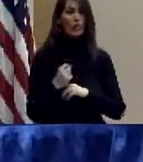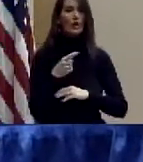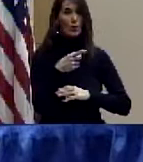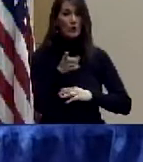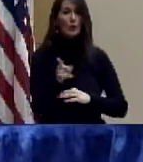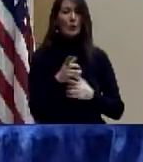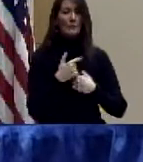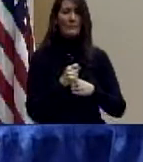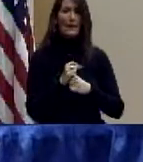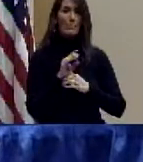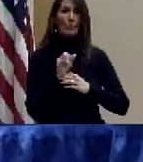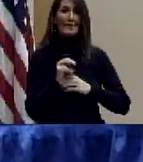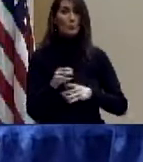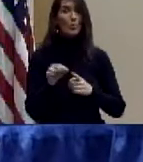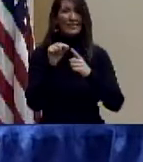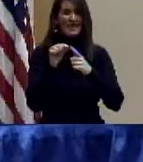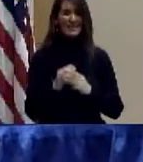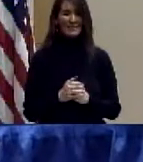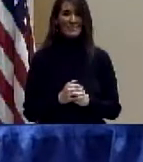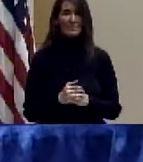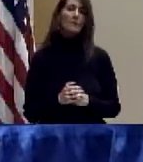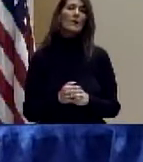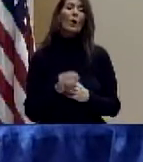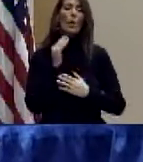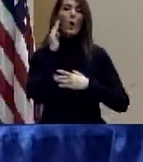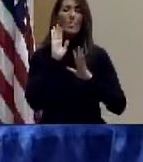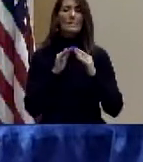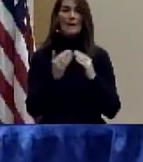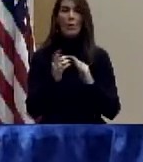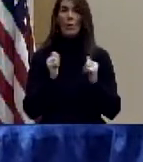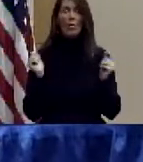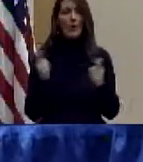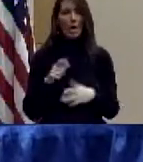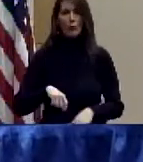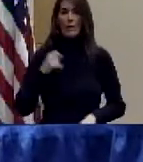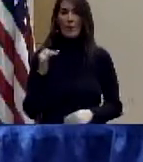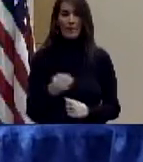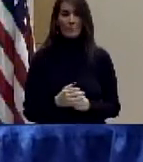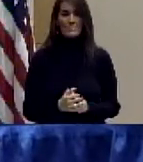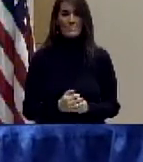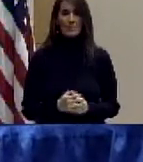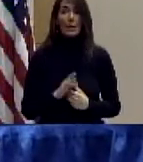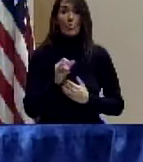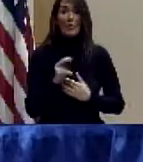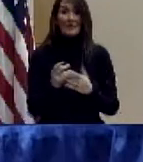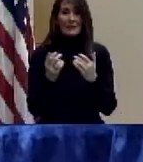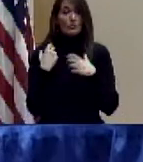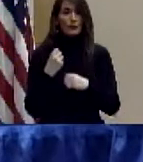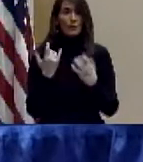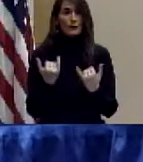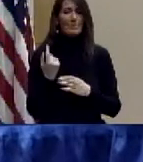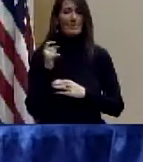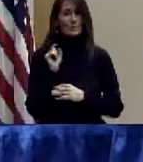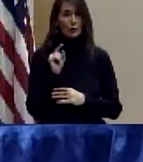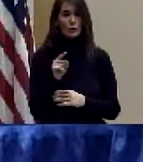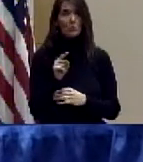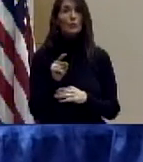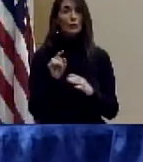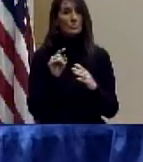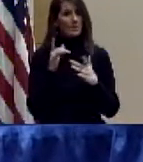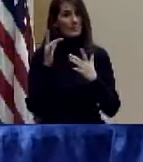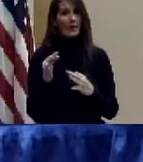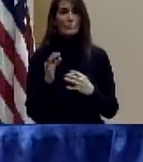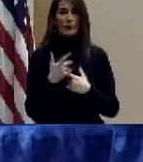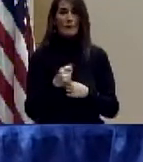make Brighton unique, a hometown we can all be proud of. Brighton is strong today because you have chosen to make